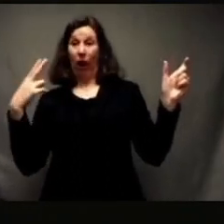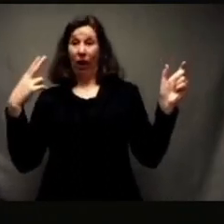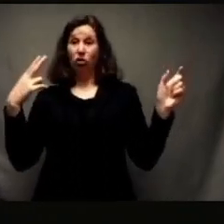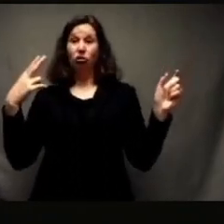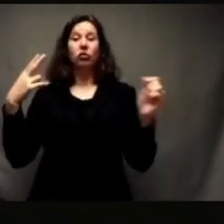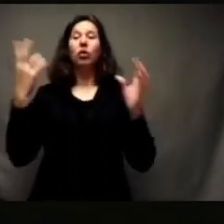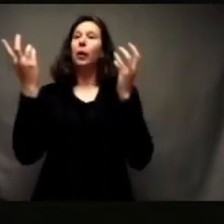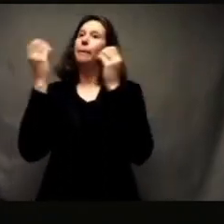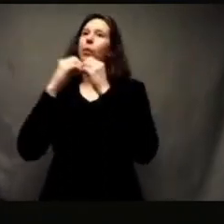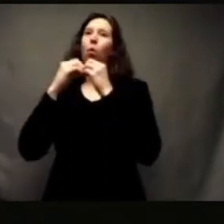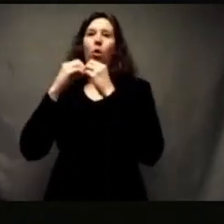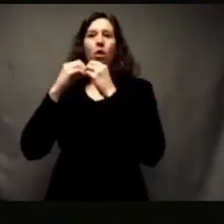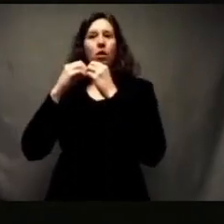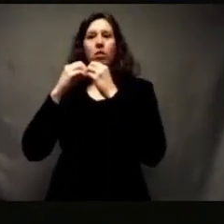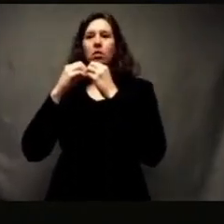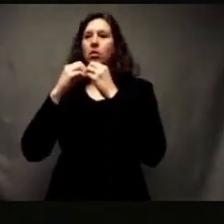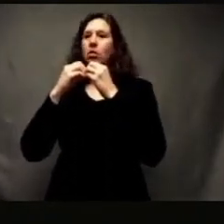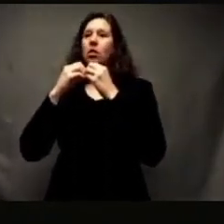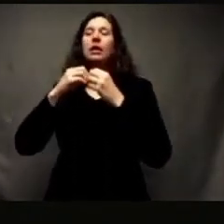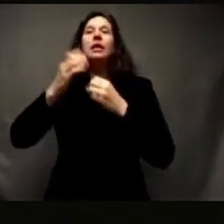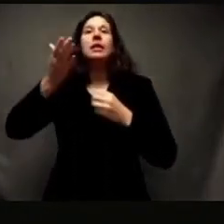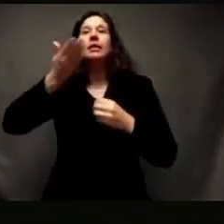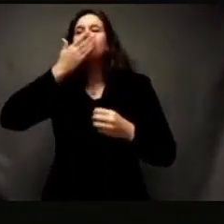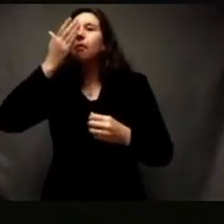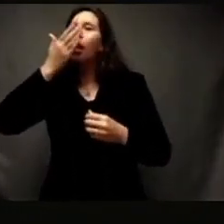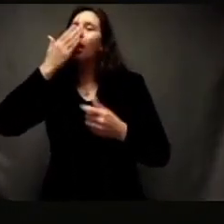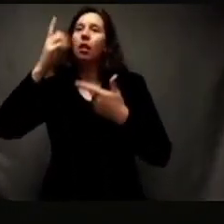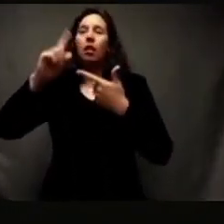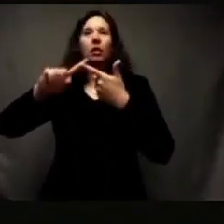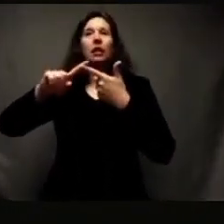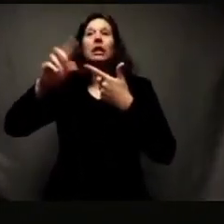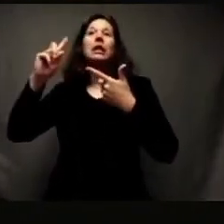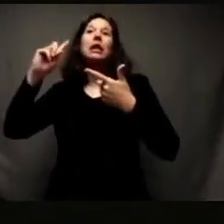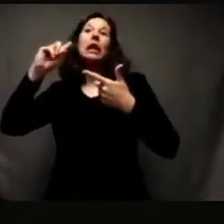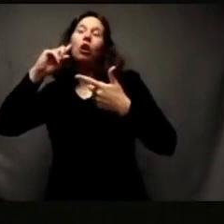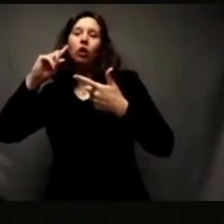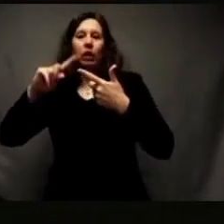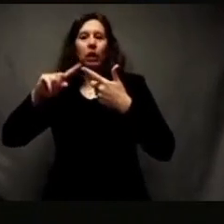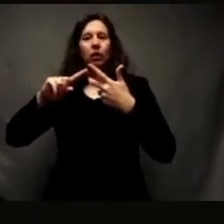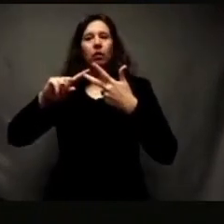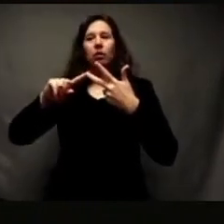more, so smell and hearing and things like